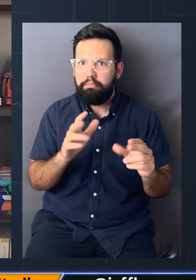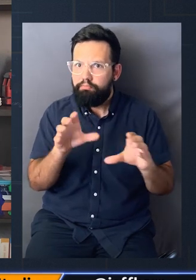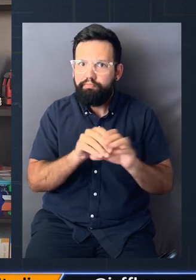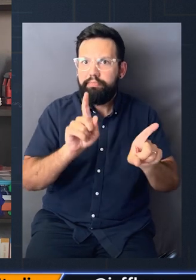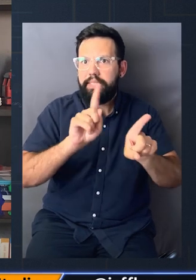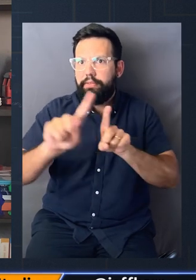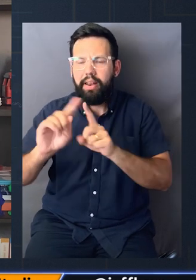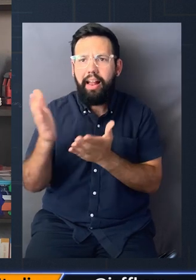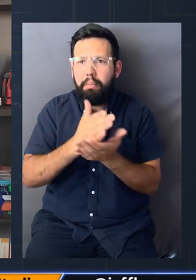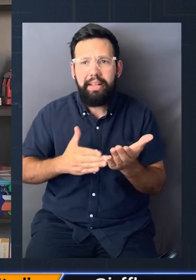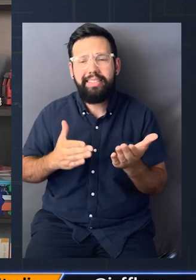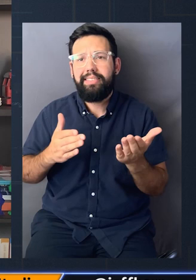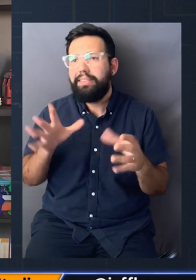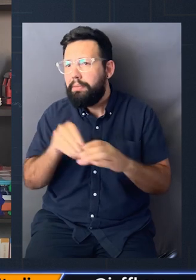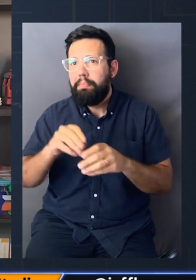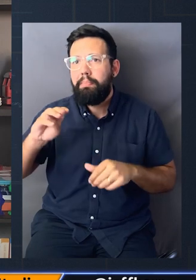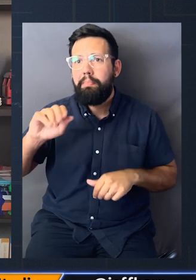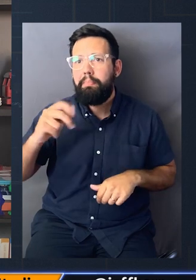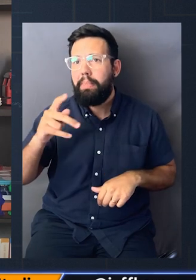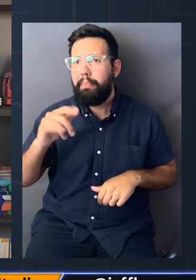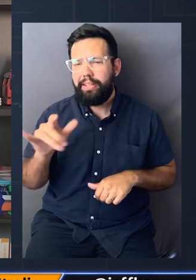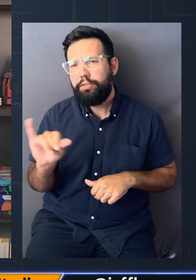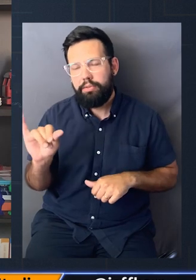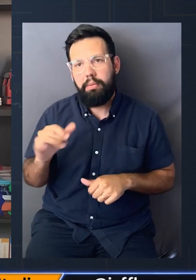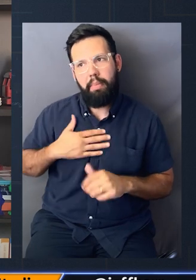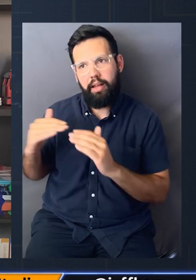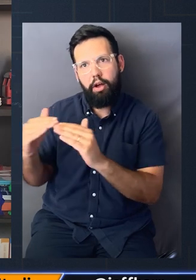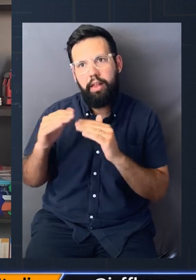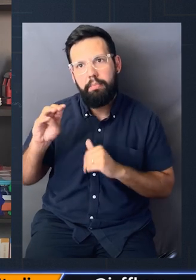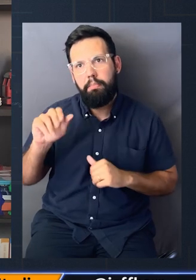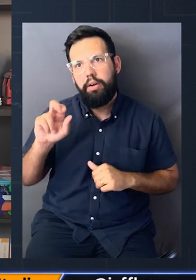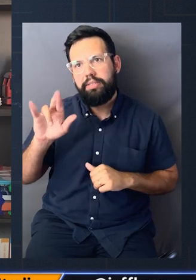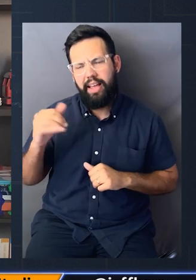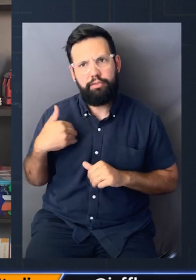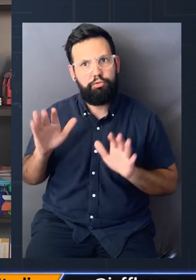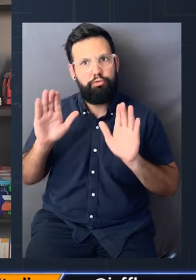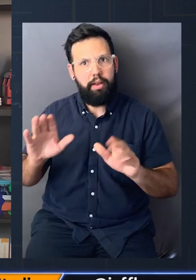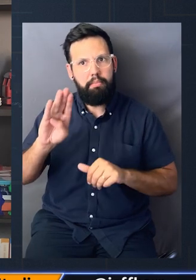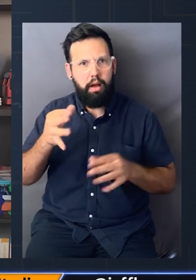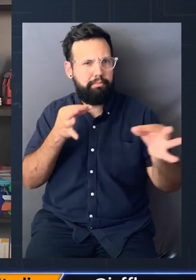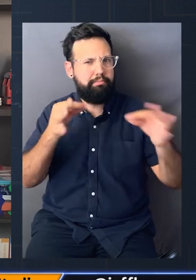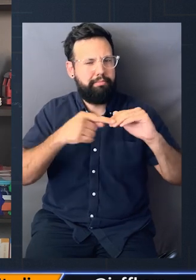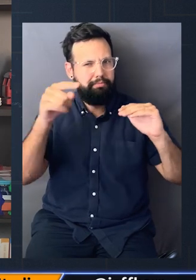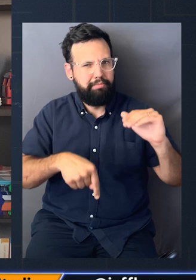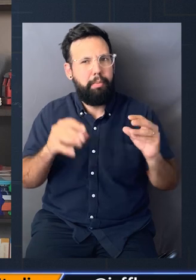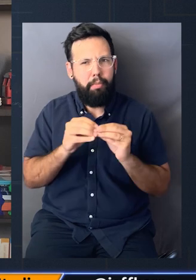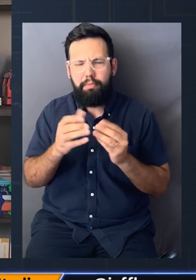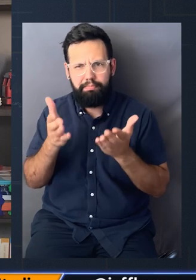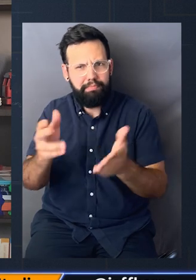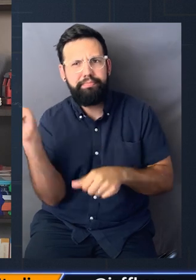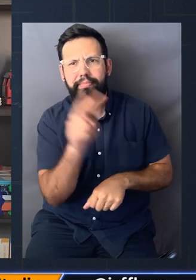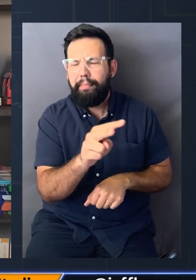array, you can do mapping, and a whole lot more. My colleague Marcia has a very helpful, really detailed blog post. Urge you to take a